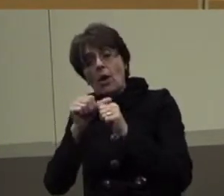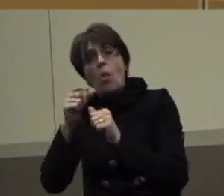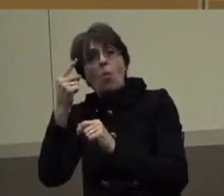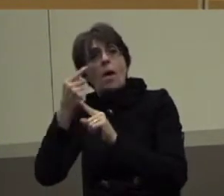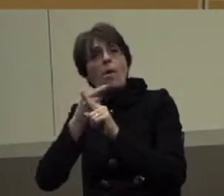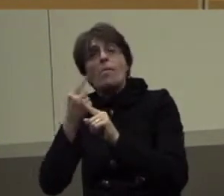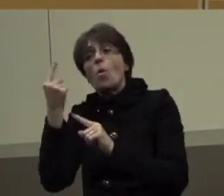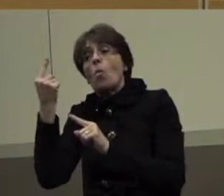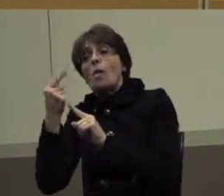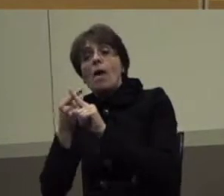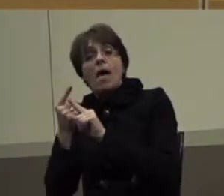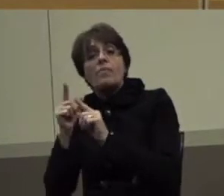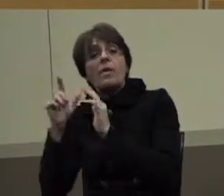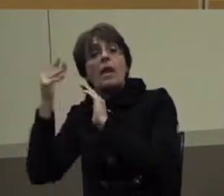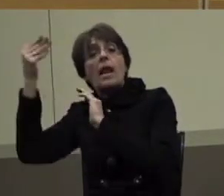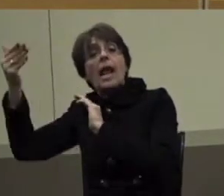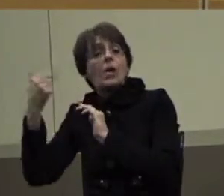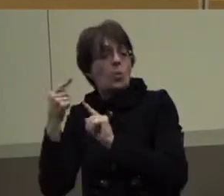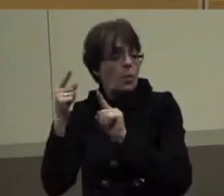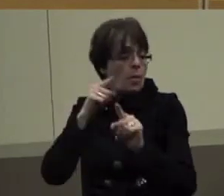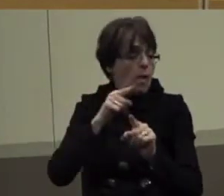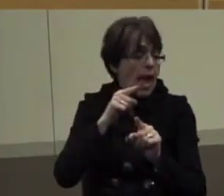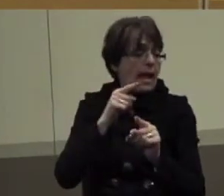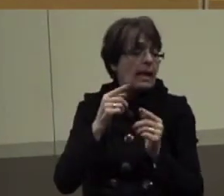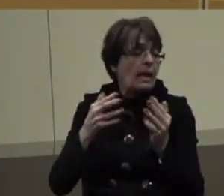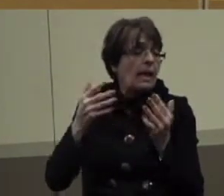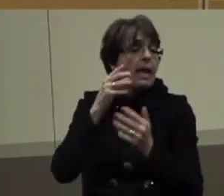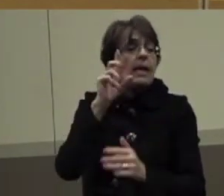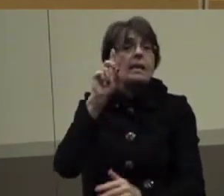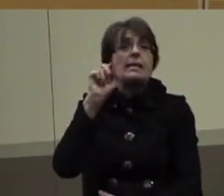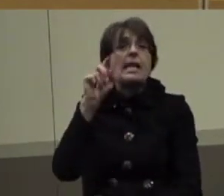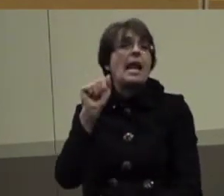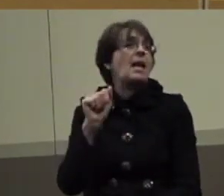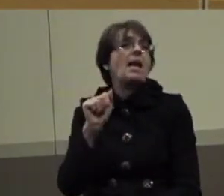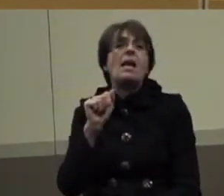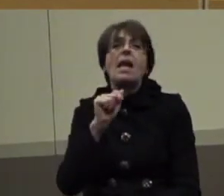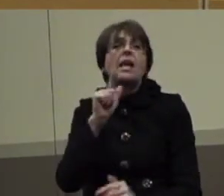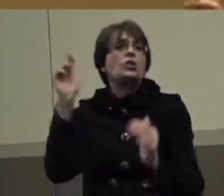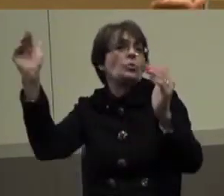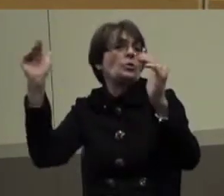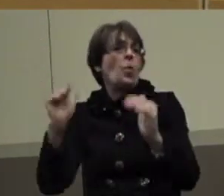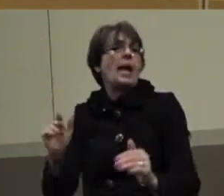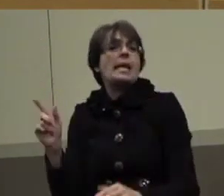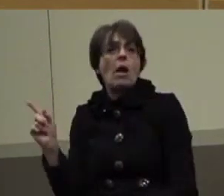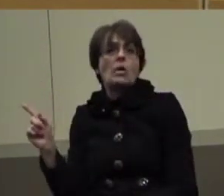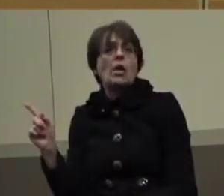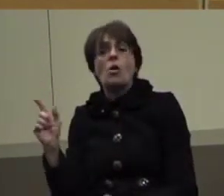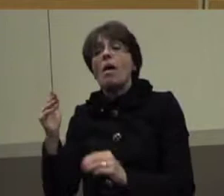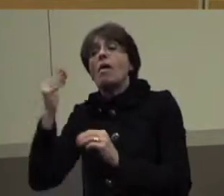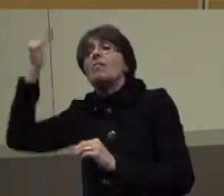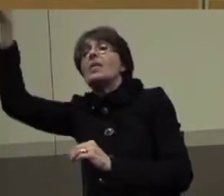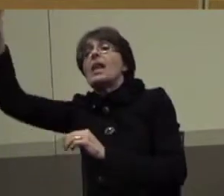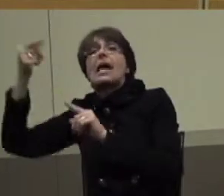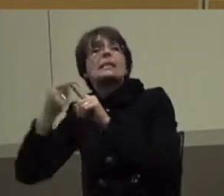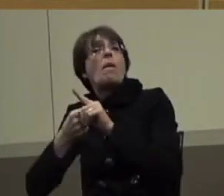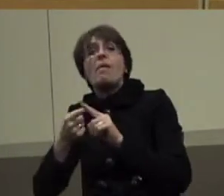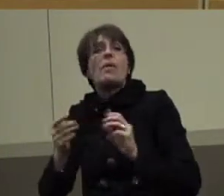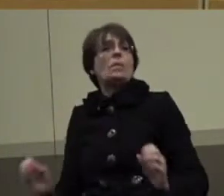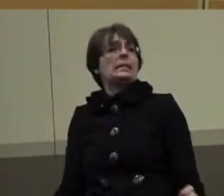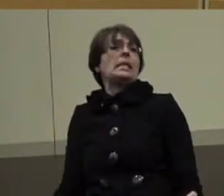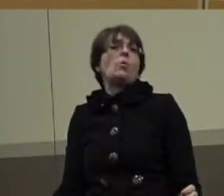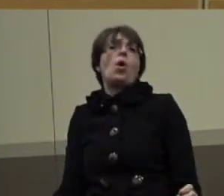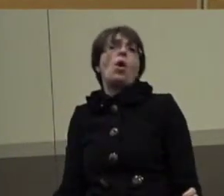we went back and took another data sample, and Maddie was way down here. A month after that, Maddie was 0